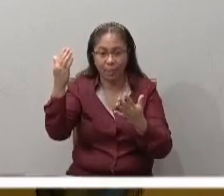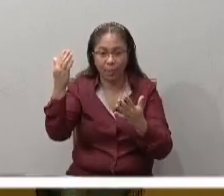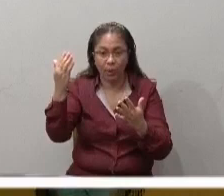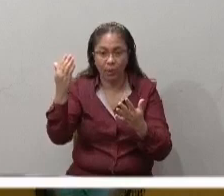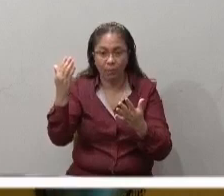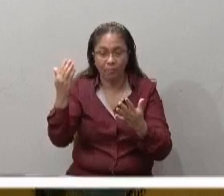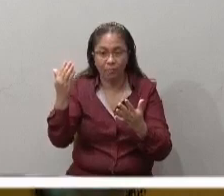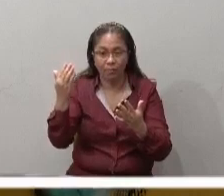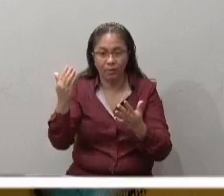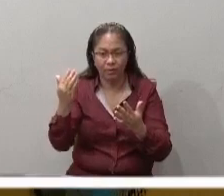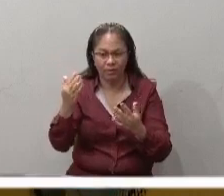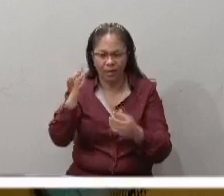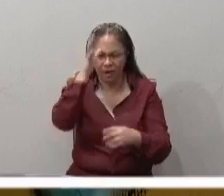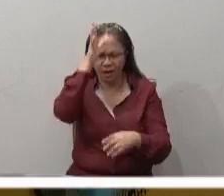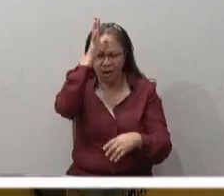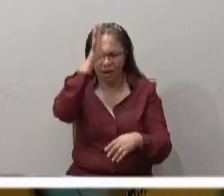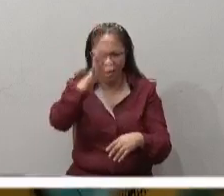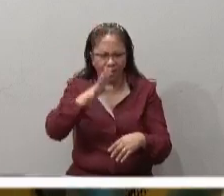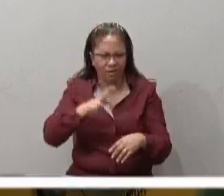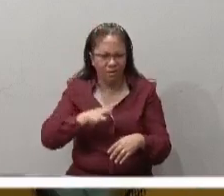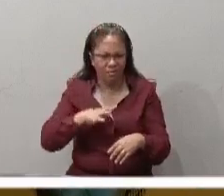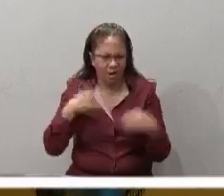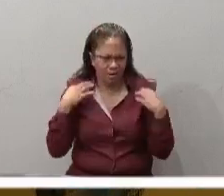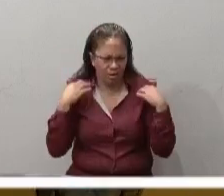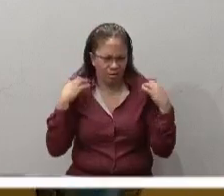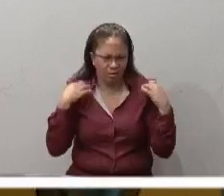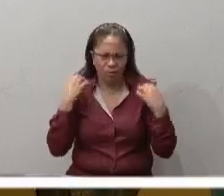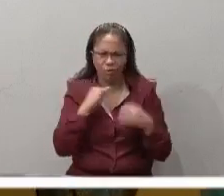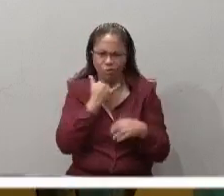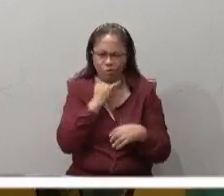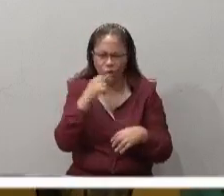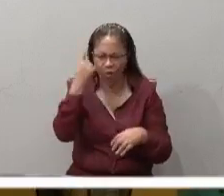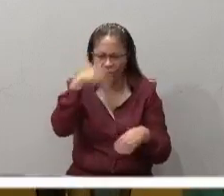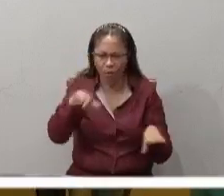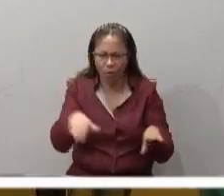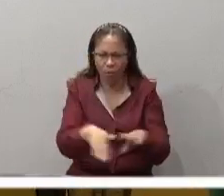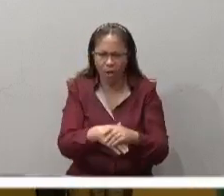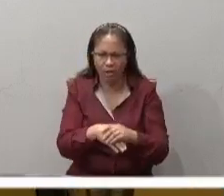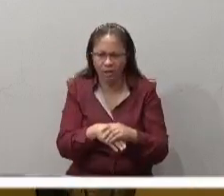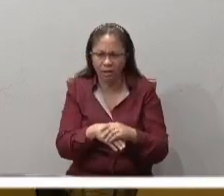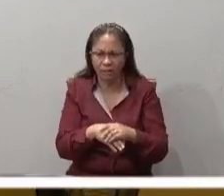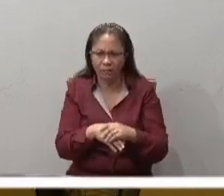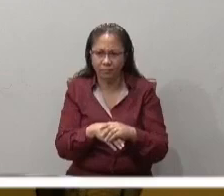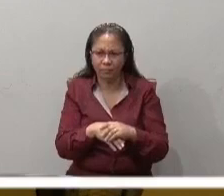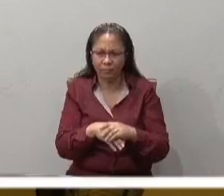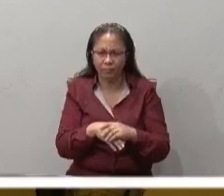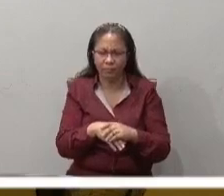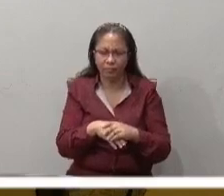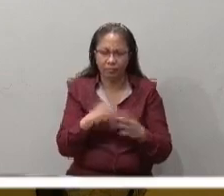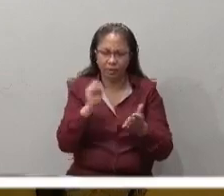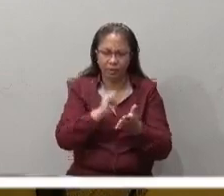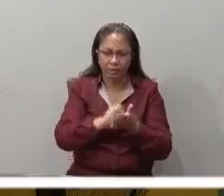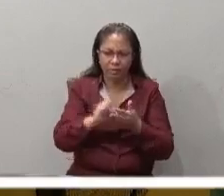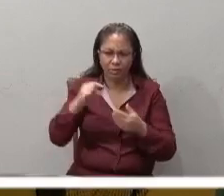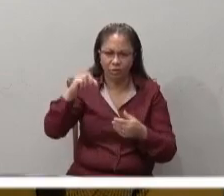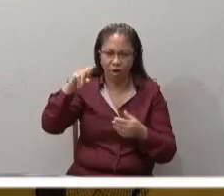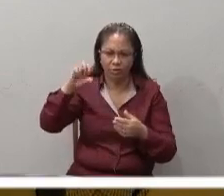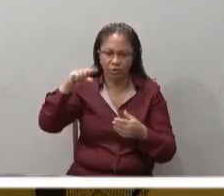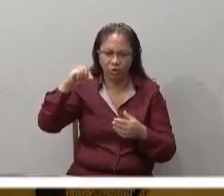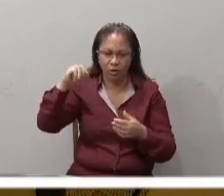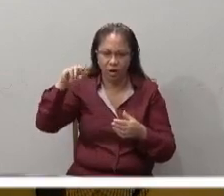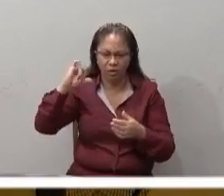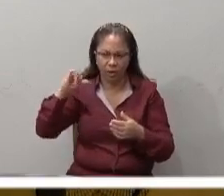And when it comes and the man doesn't have the right clothes, St. Gregory says that the